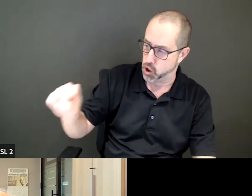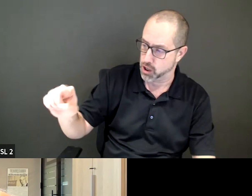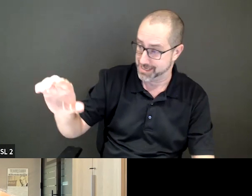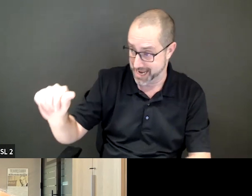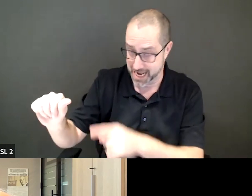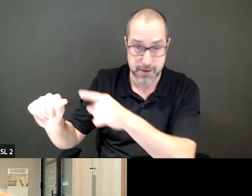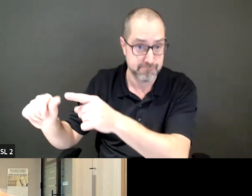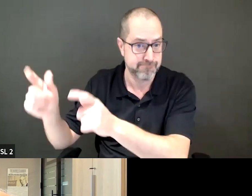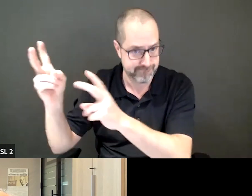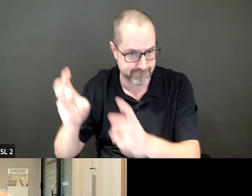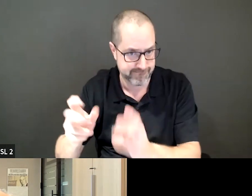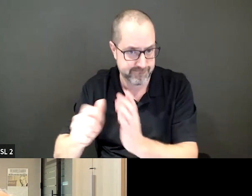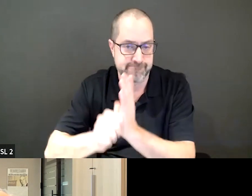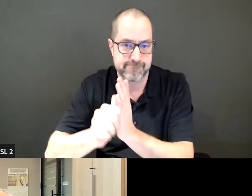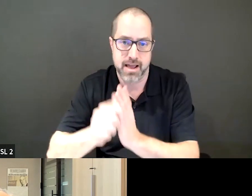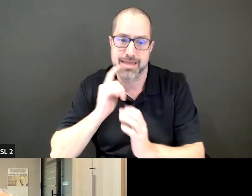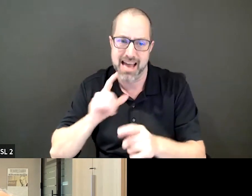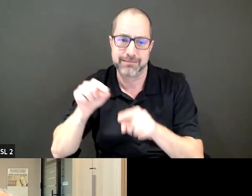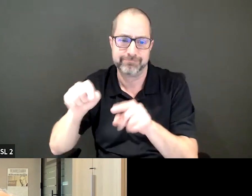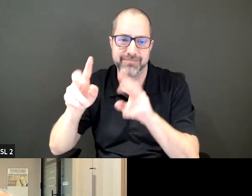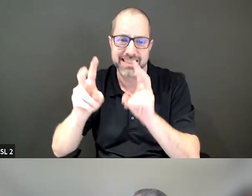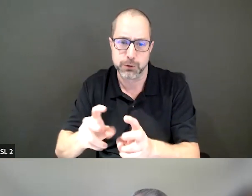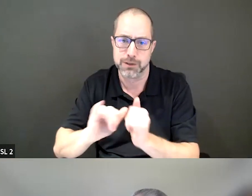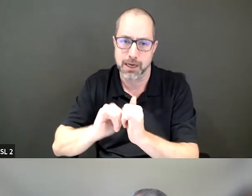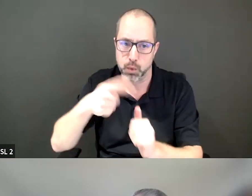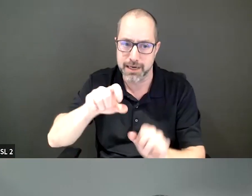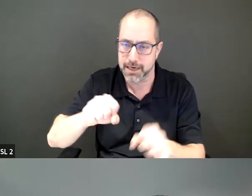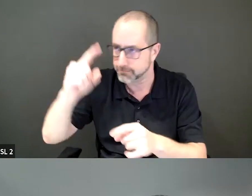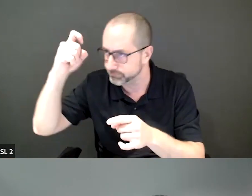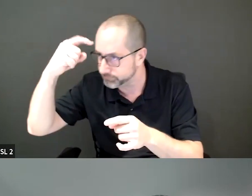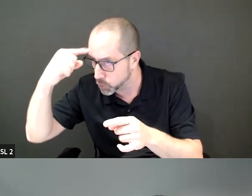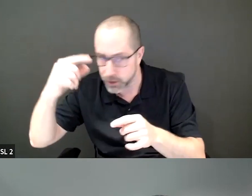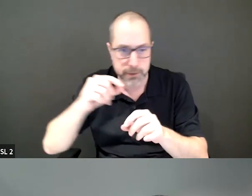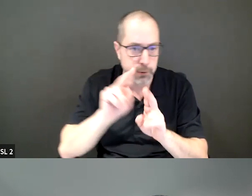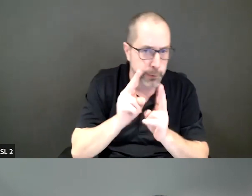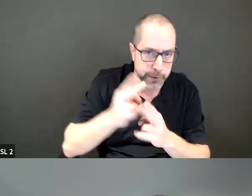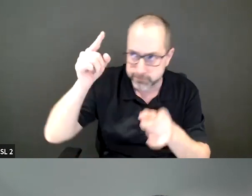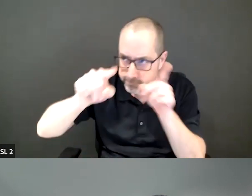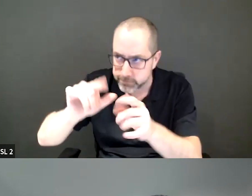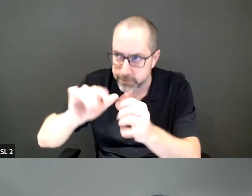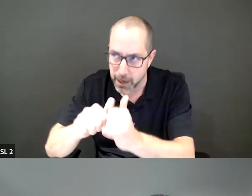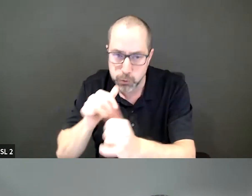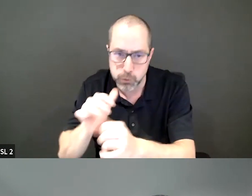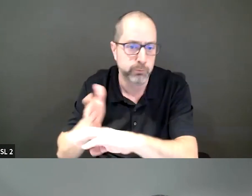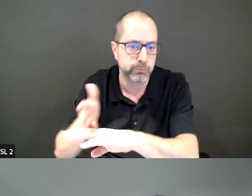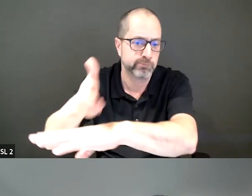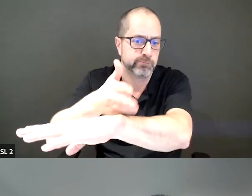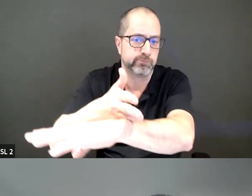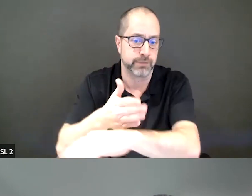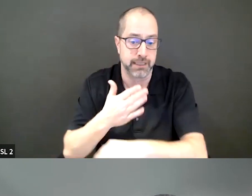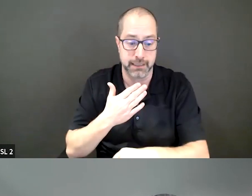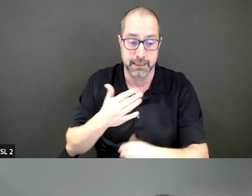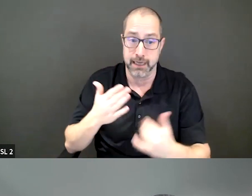work together with employers to move these issues forward. Great. Thanks, Bea. And Alec, why don't I turn it back to you?